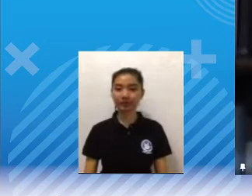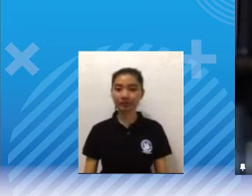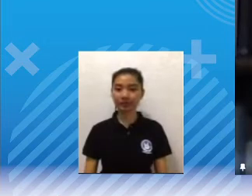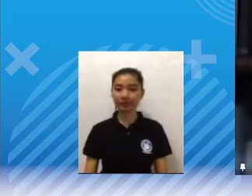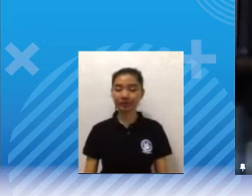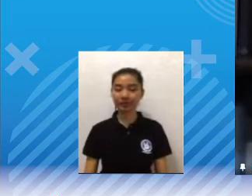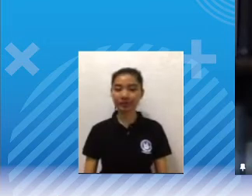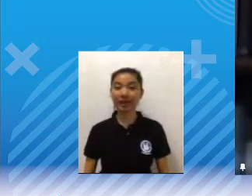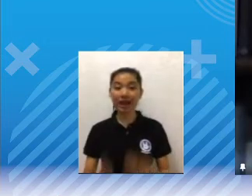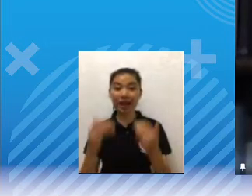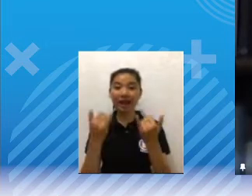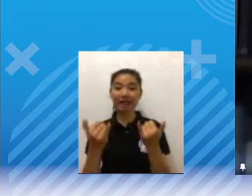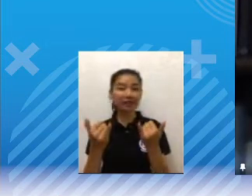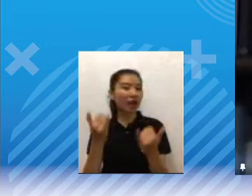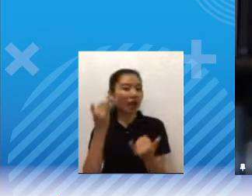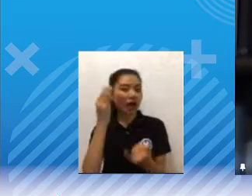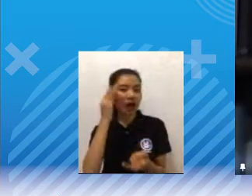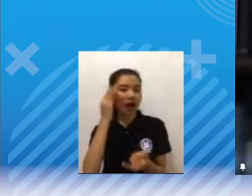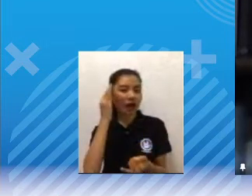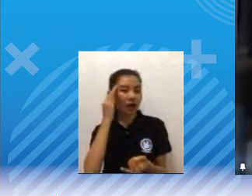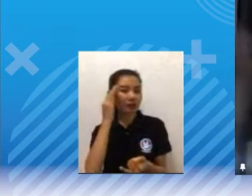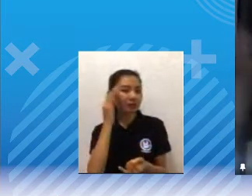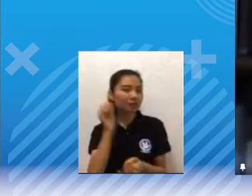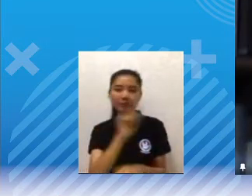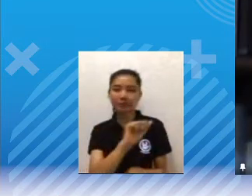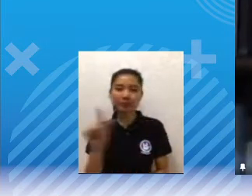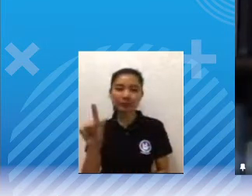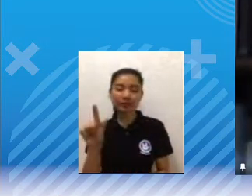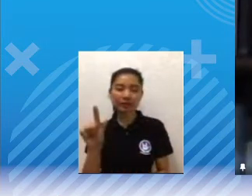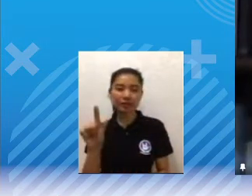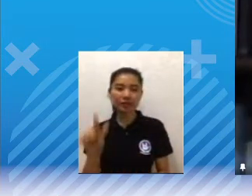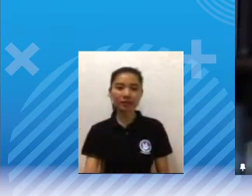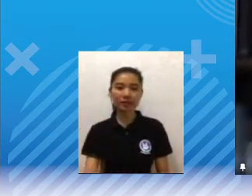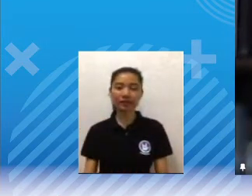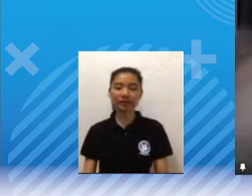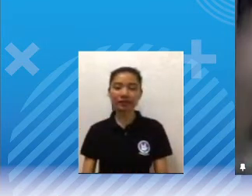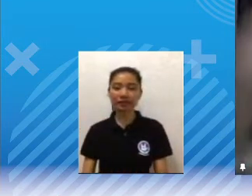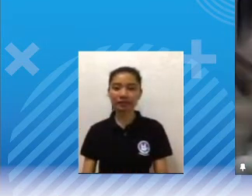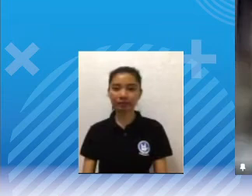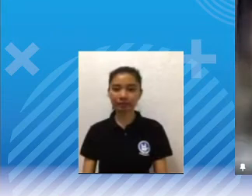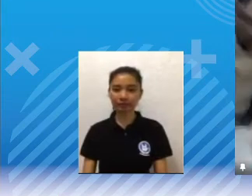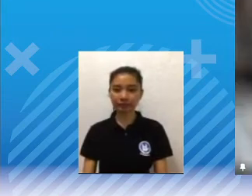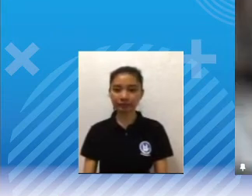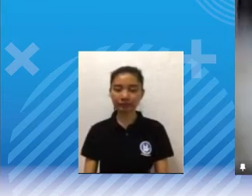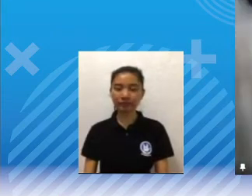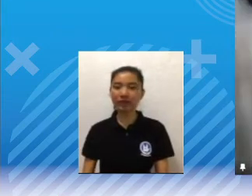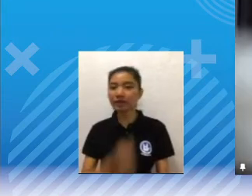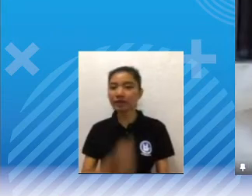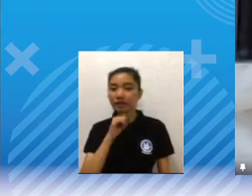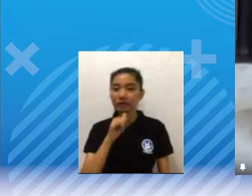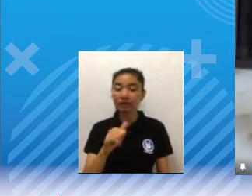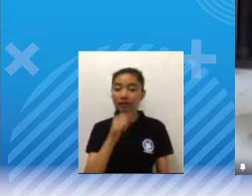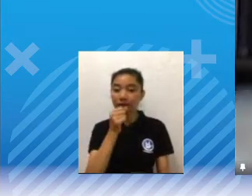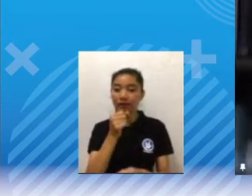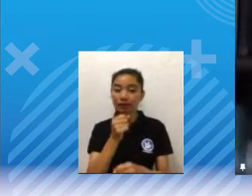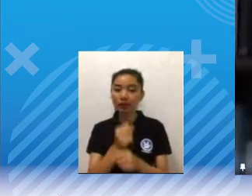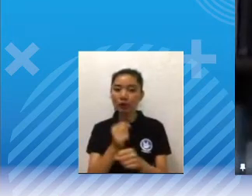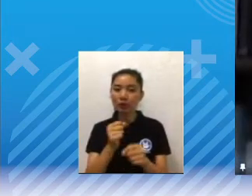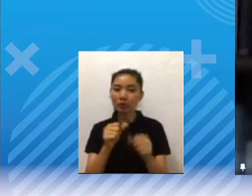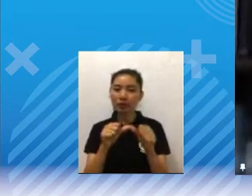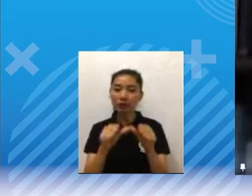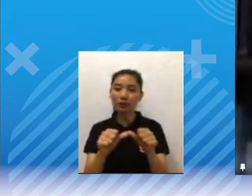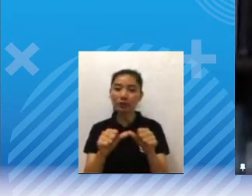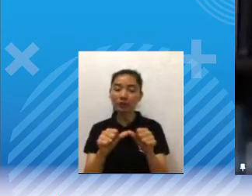po optimal po yung ating sitwasyon, pero every little bit helps po, no, na we are providing policy support from above and